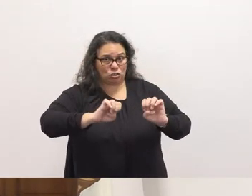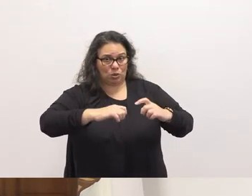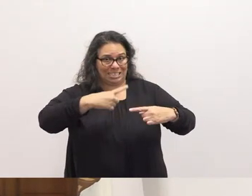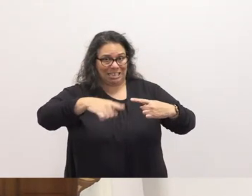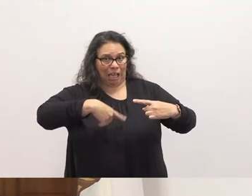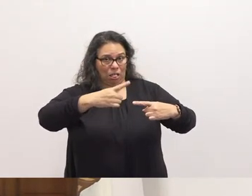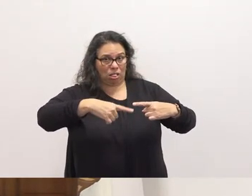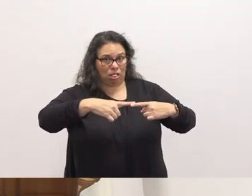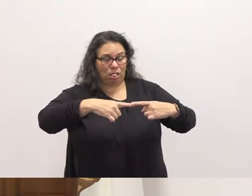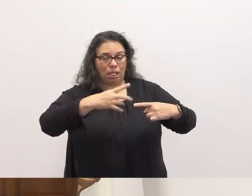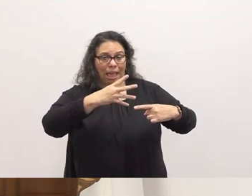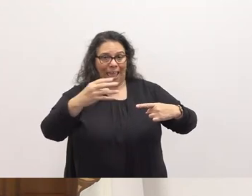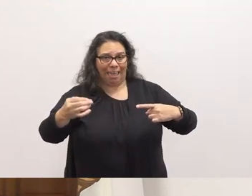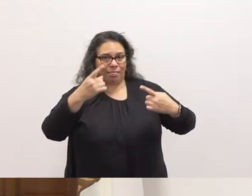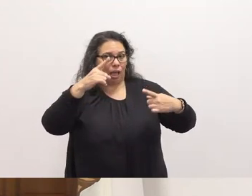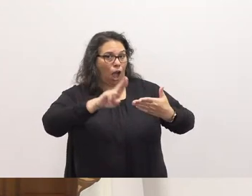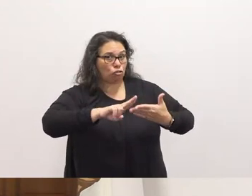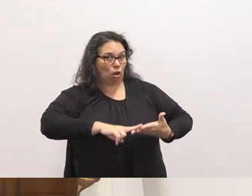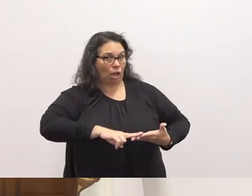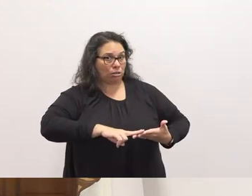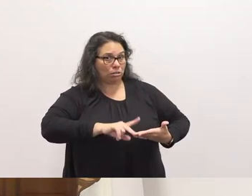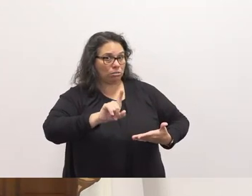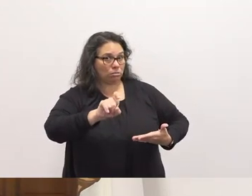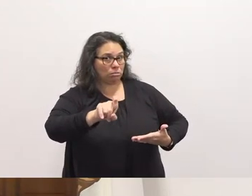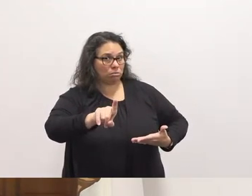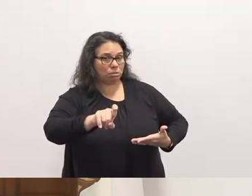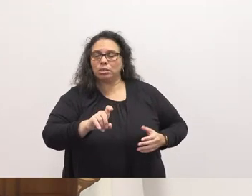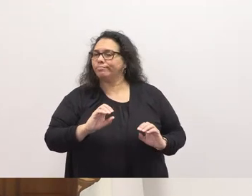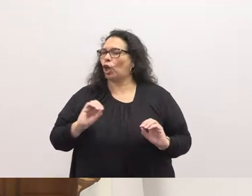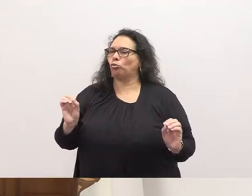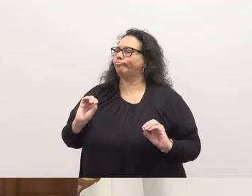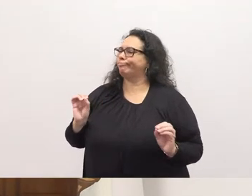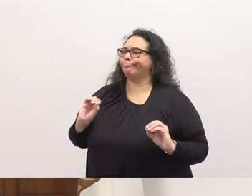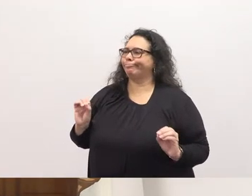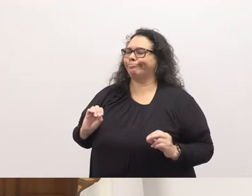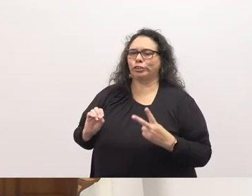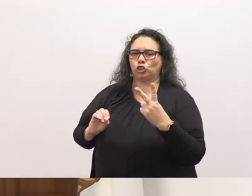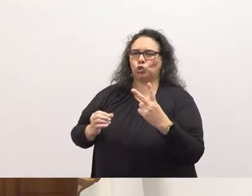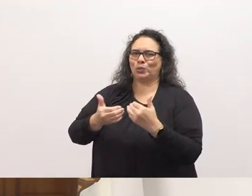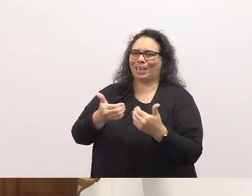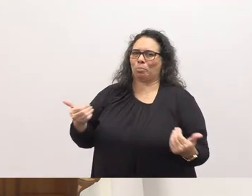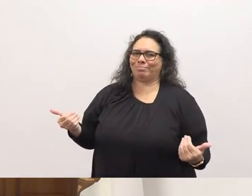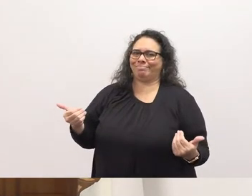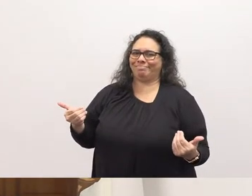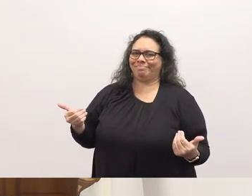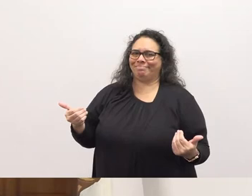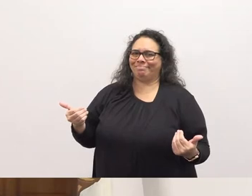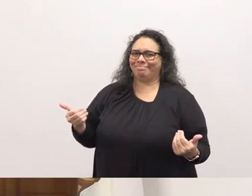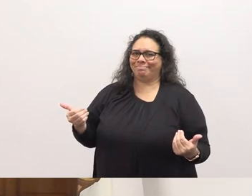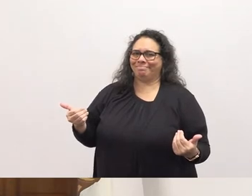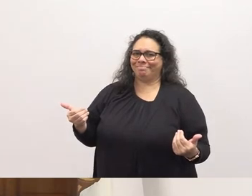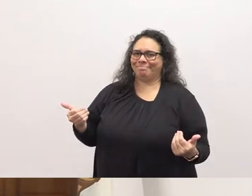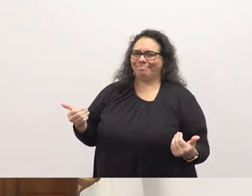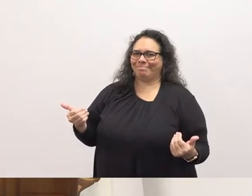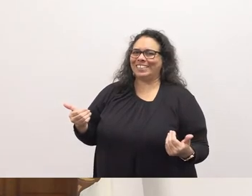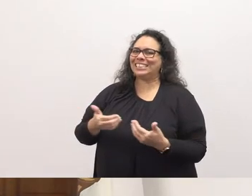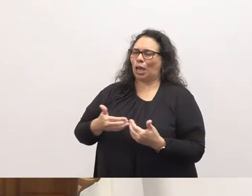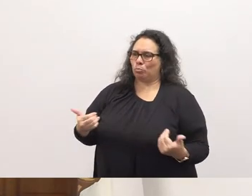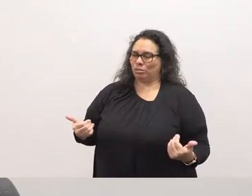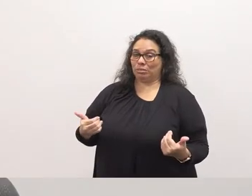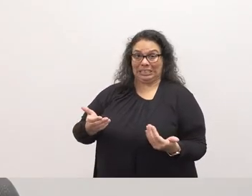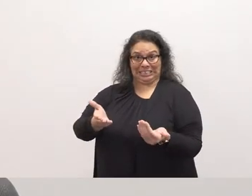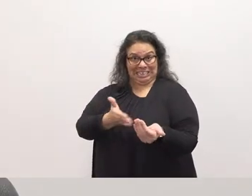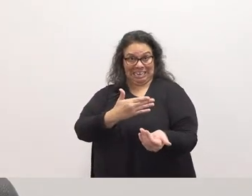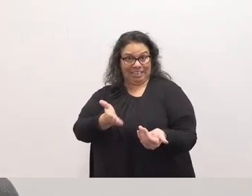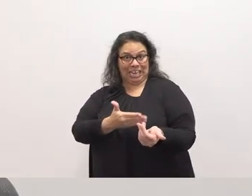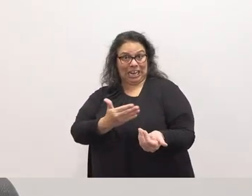and this contract? There is not. There are two separate things. It's convenient